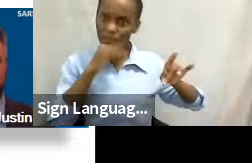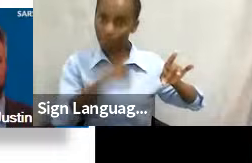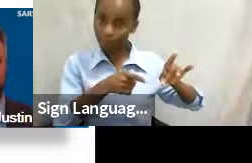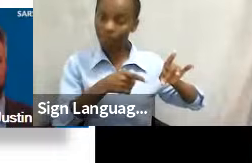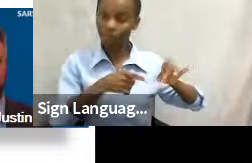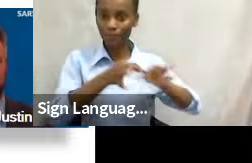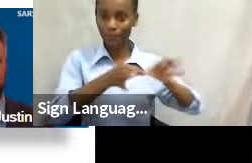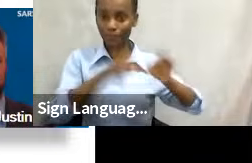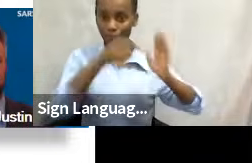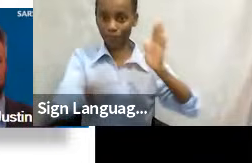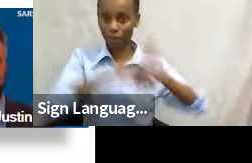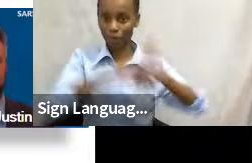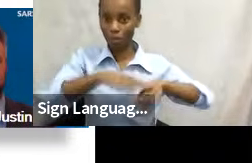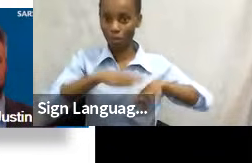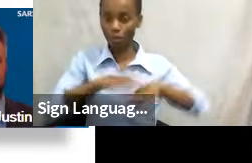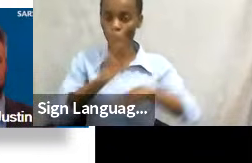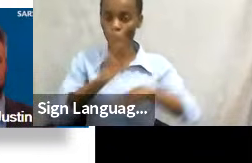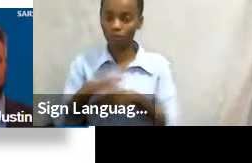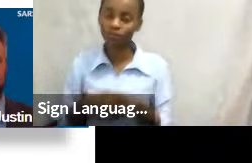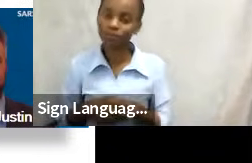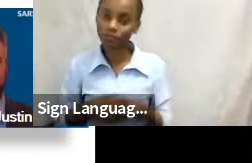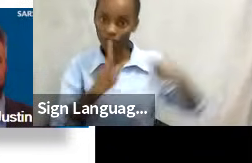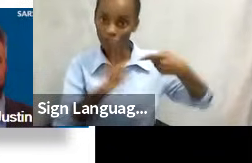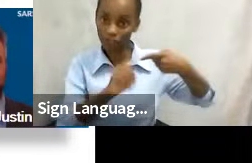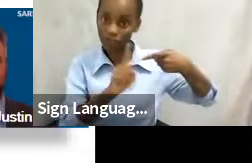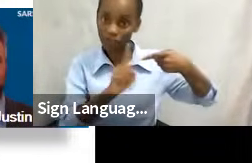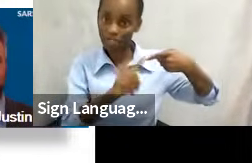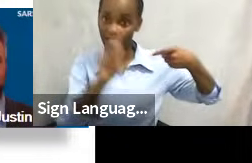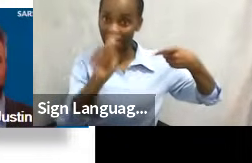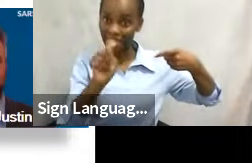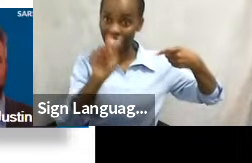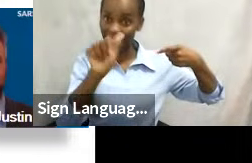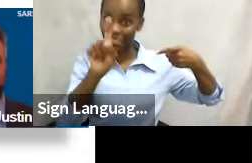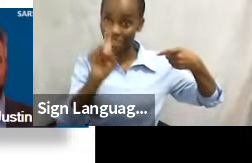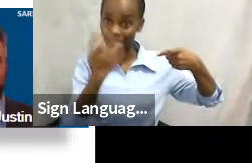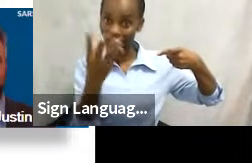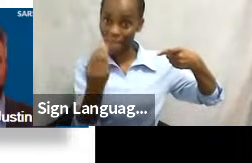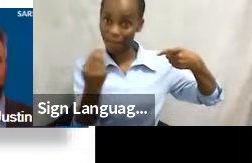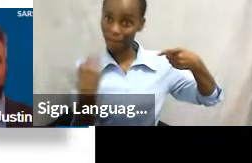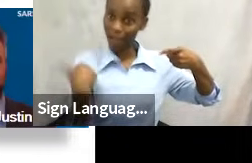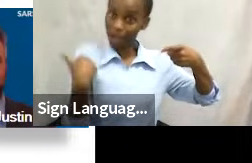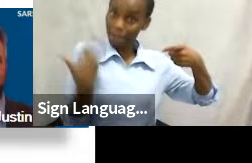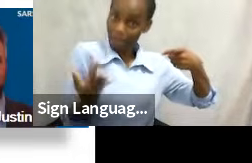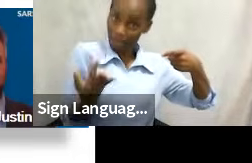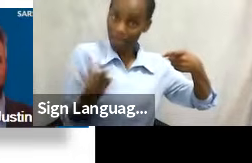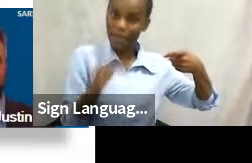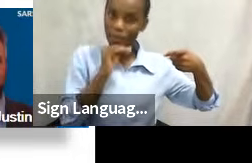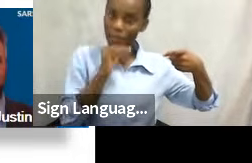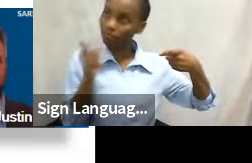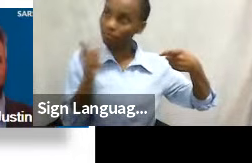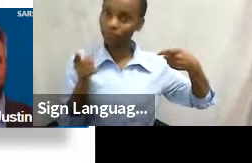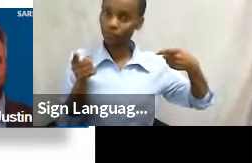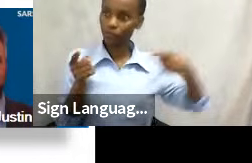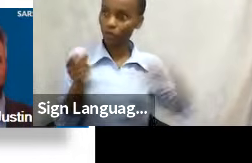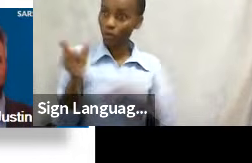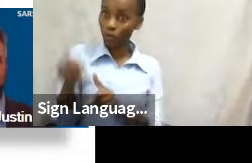First and foremost, request your tax number. So if you are already registered for personal income tax and you need